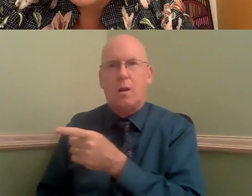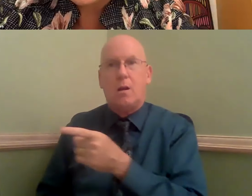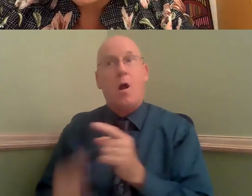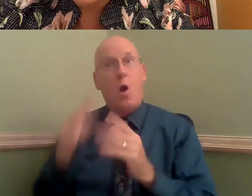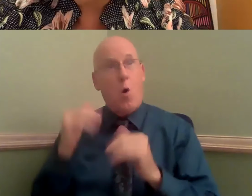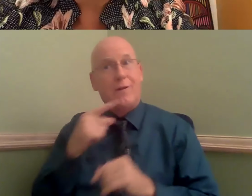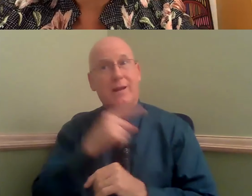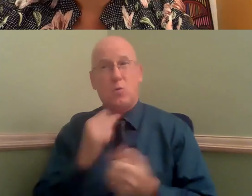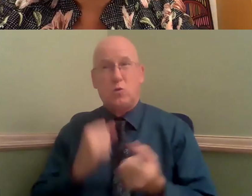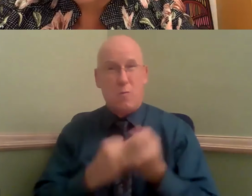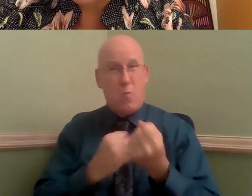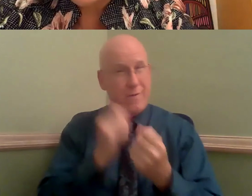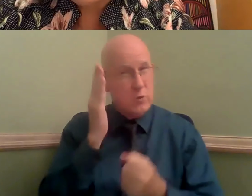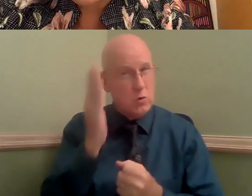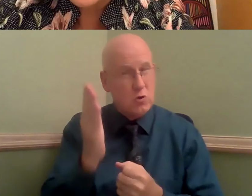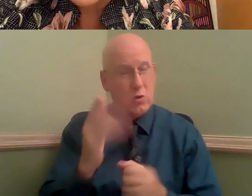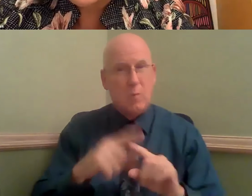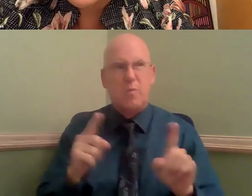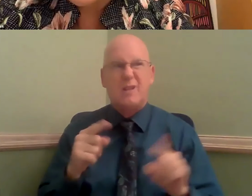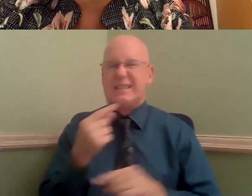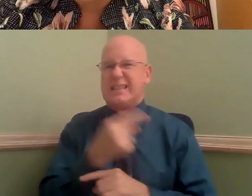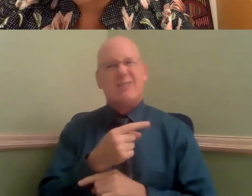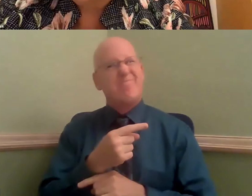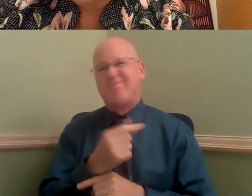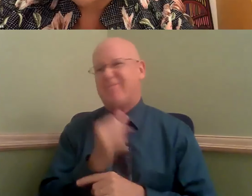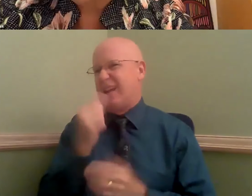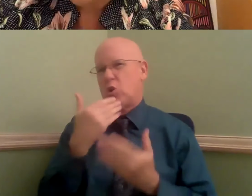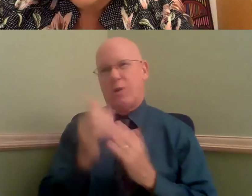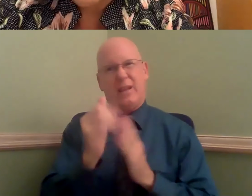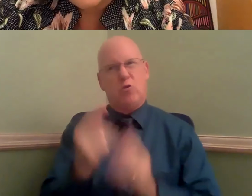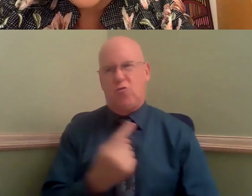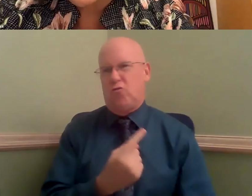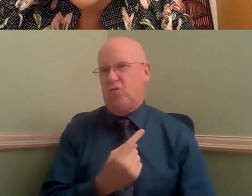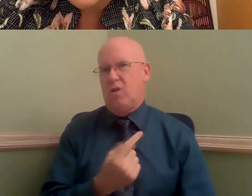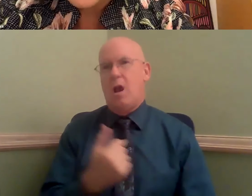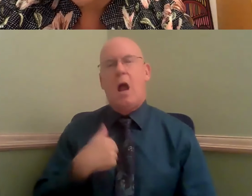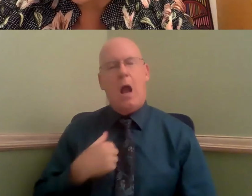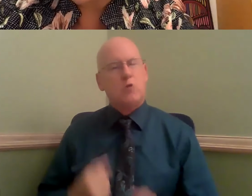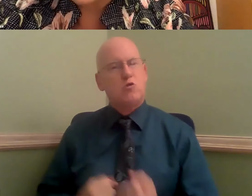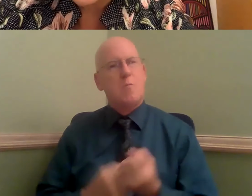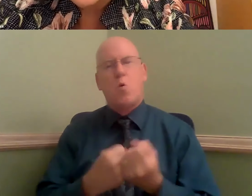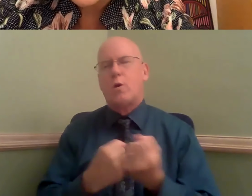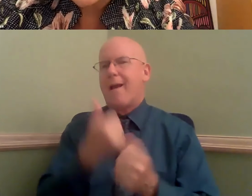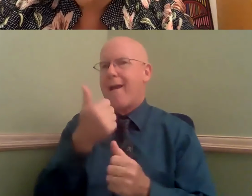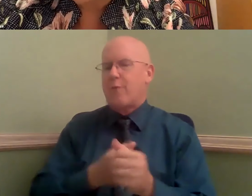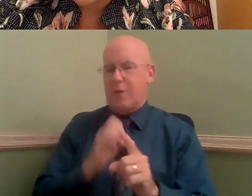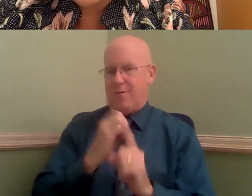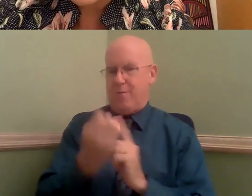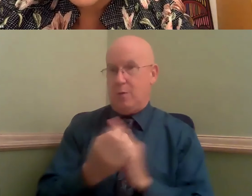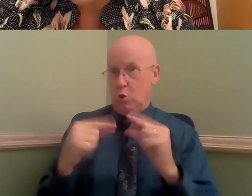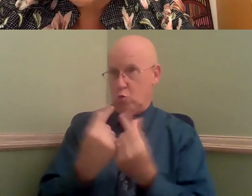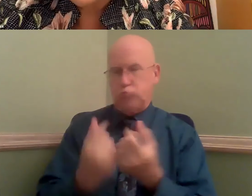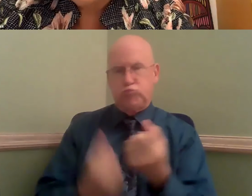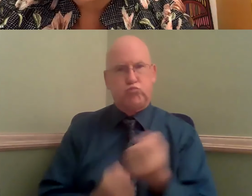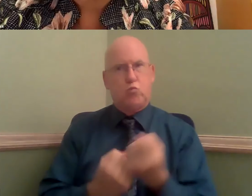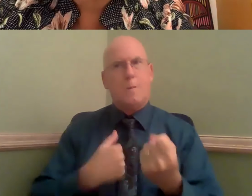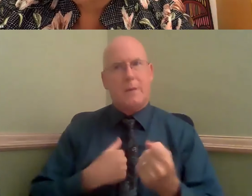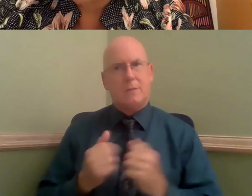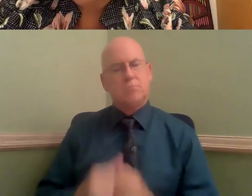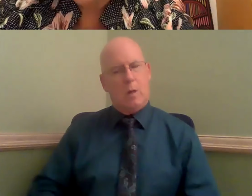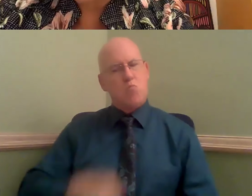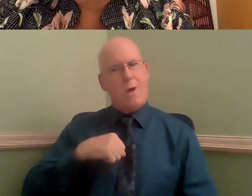in the future, but this is not an area where he has led. I've enjoyed the support of every environmental group that endorses. Very, very proud of it,